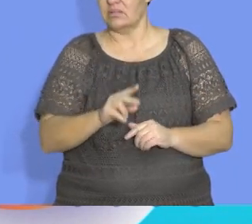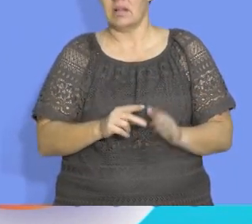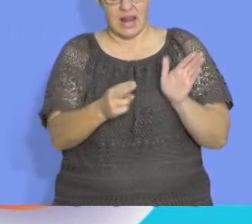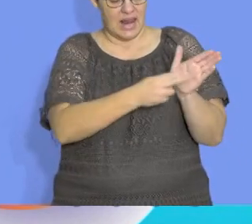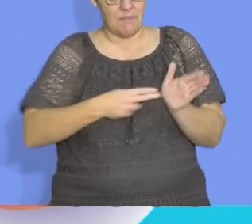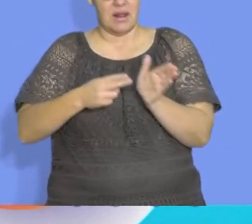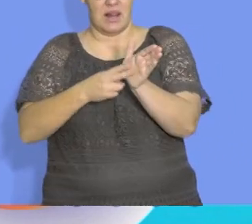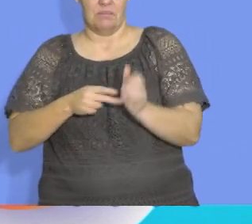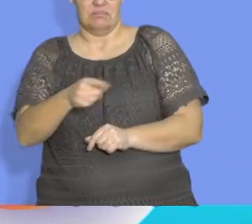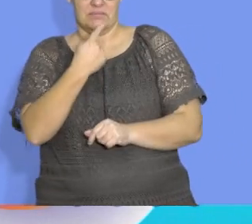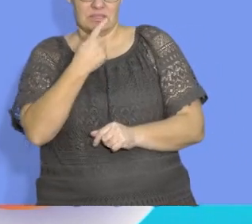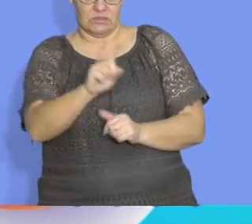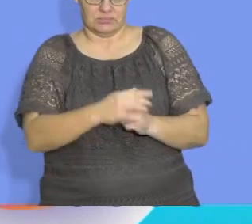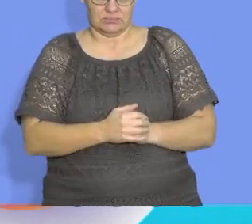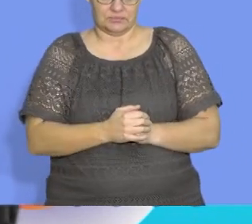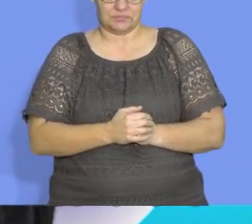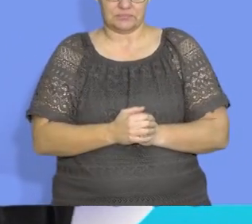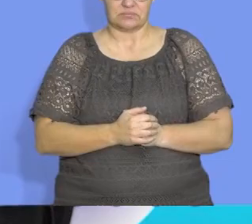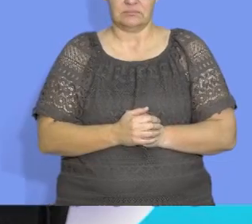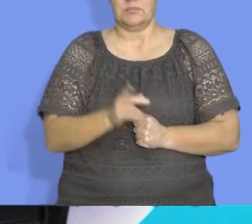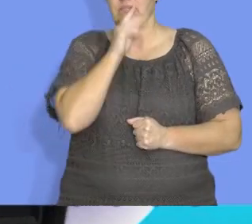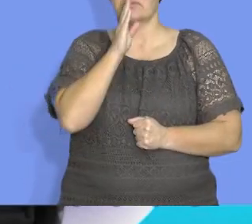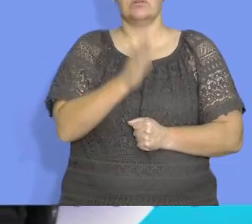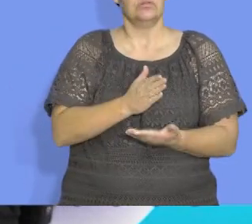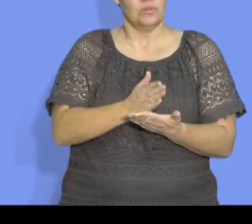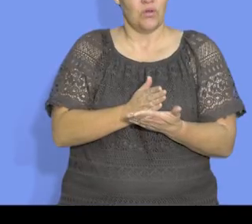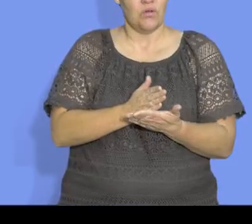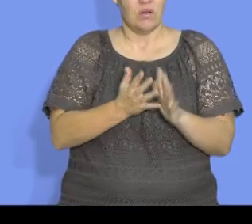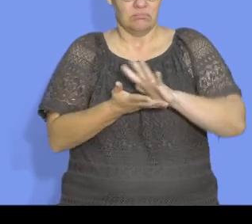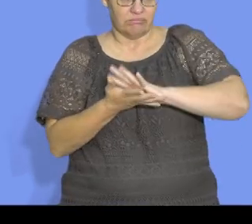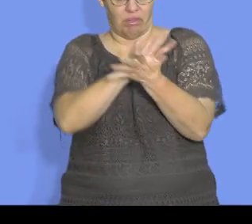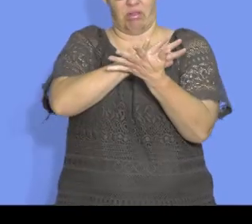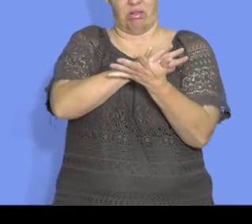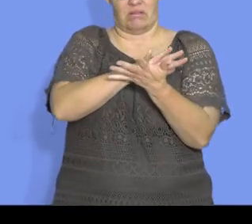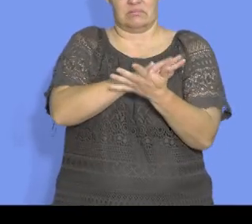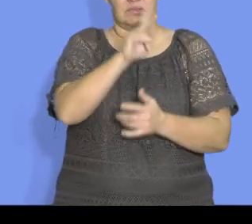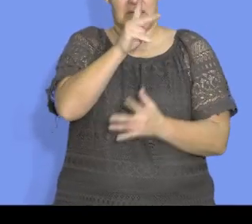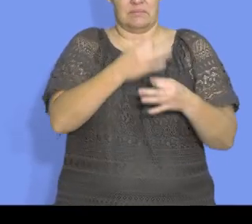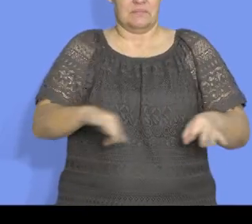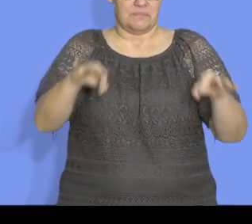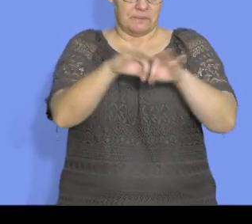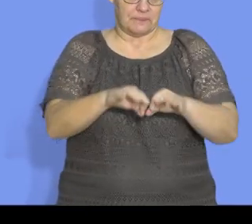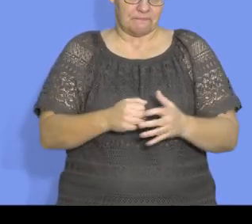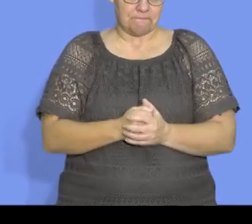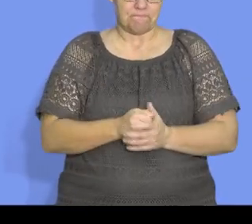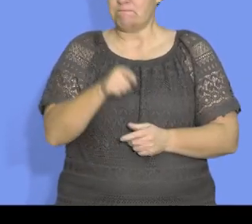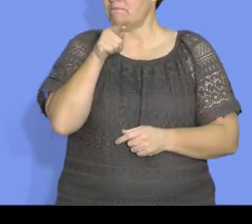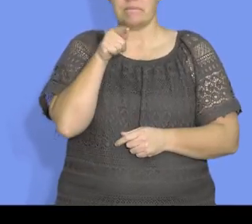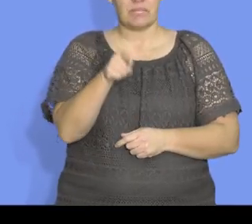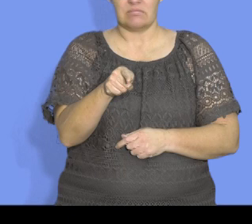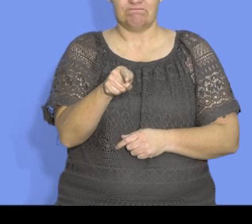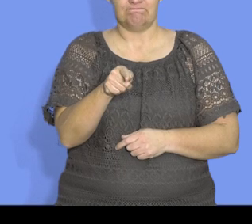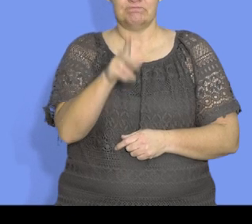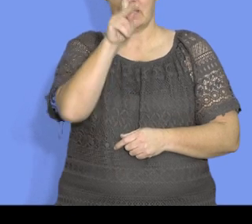the labels on the graph are and make sure that you don't mix up the k value. This